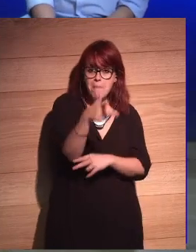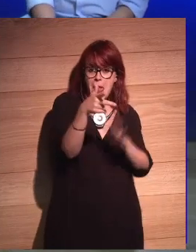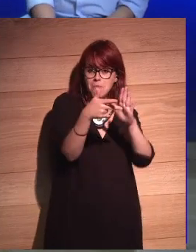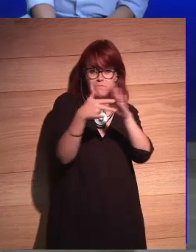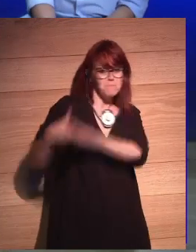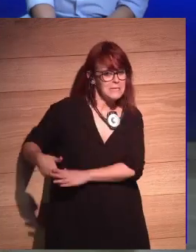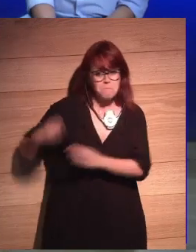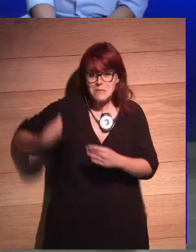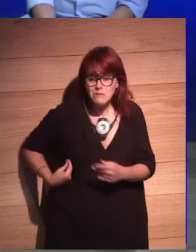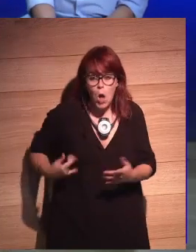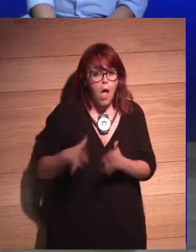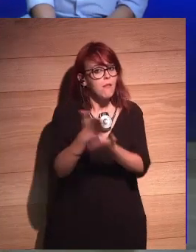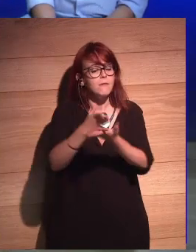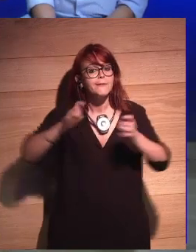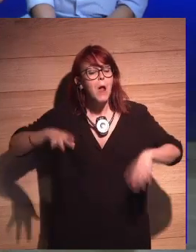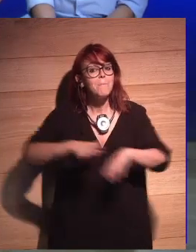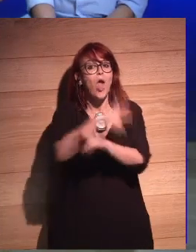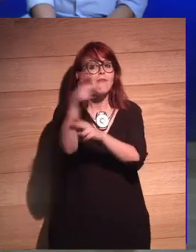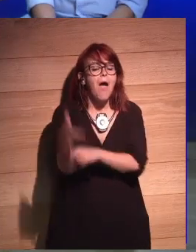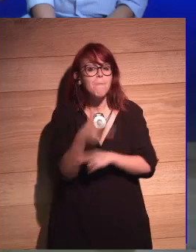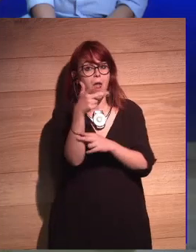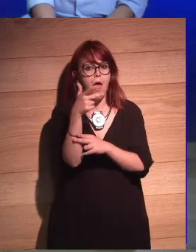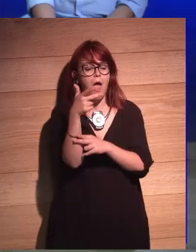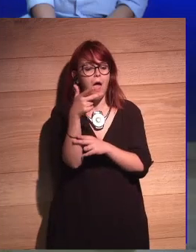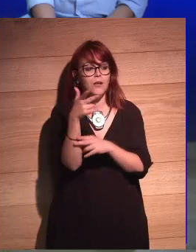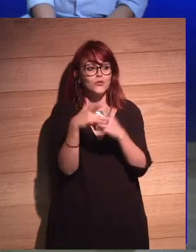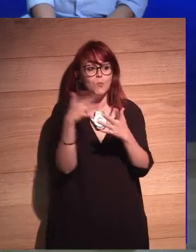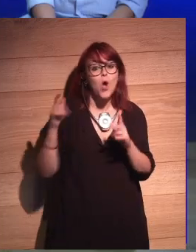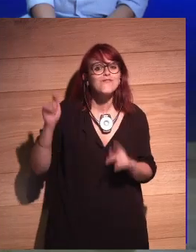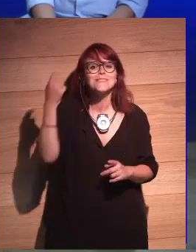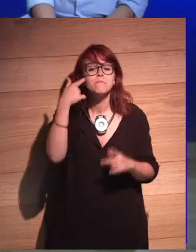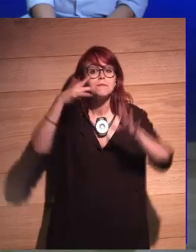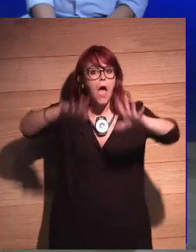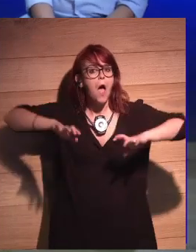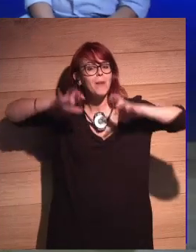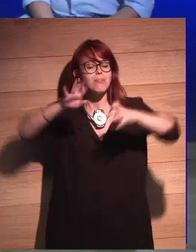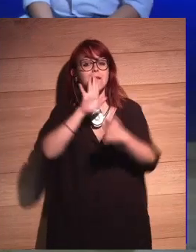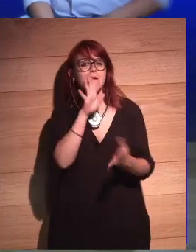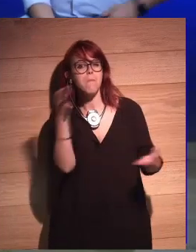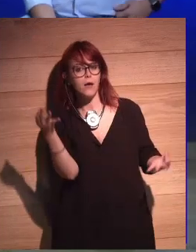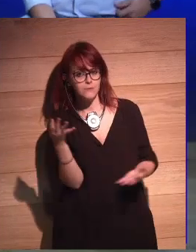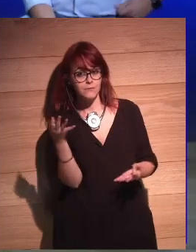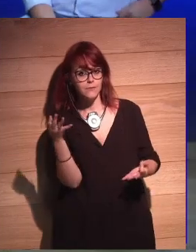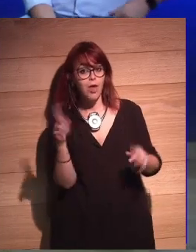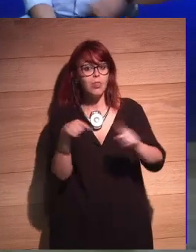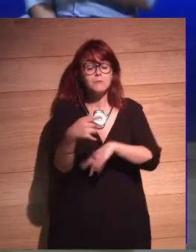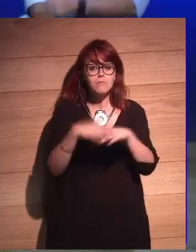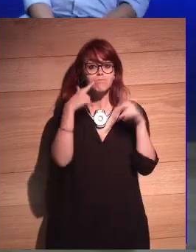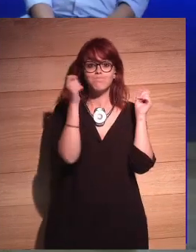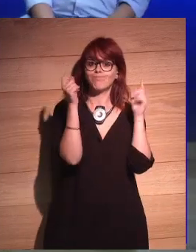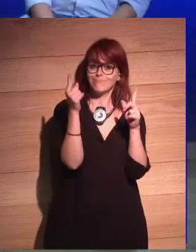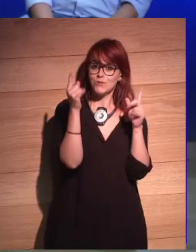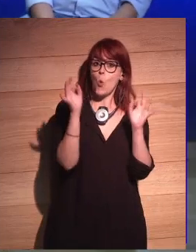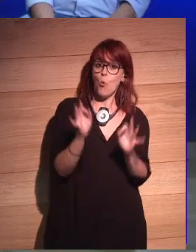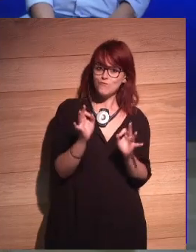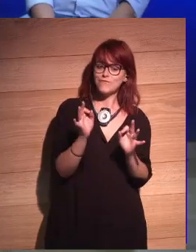happened here? If I take the camera out, it's exactly the same, but when we had the camera there, we were able to know what was going on, and